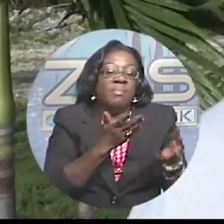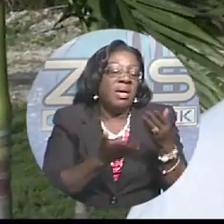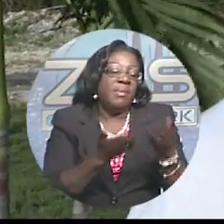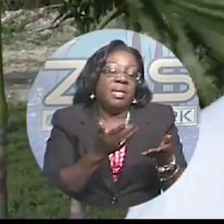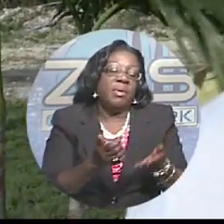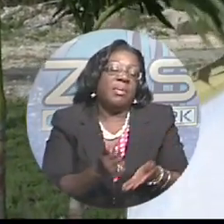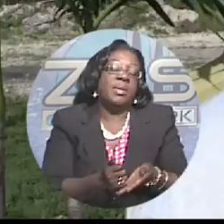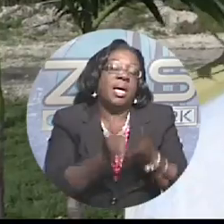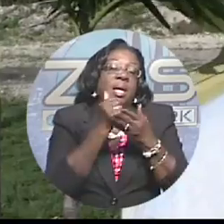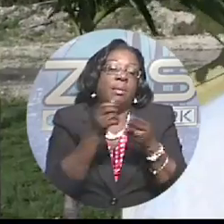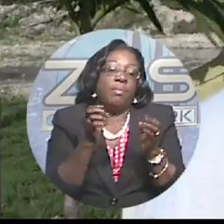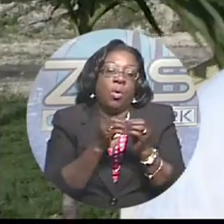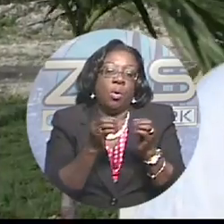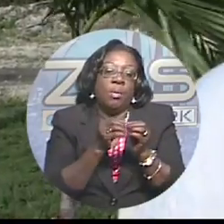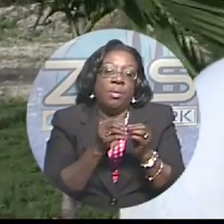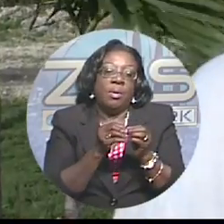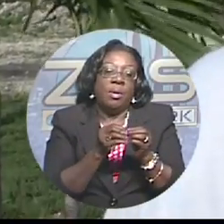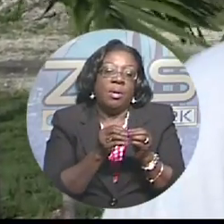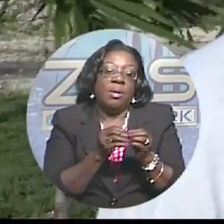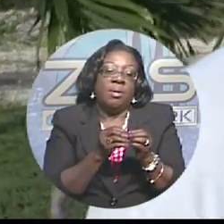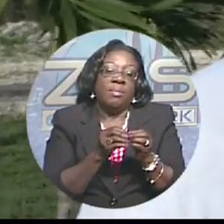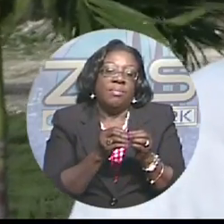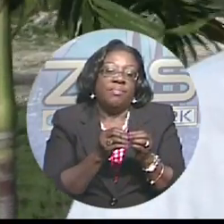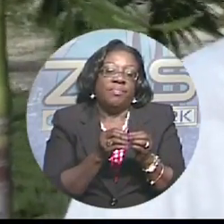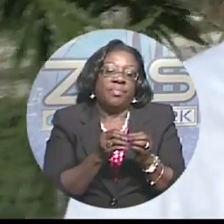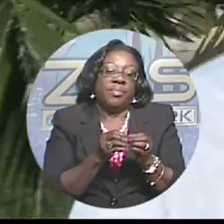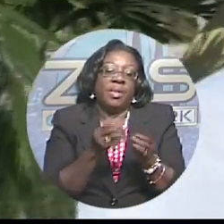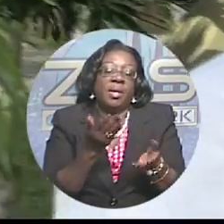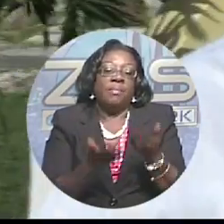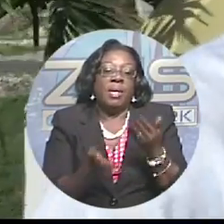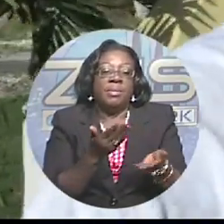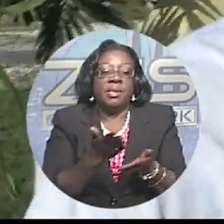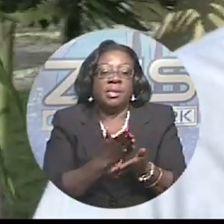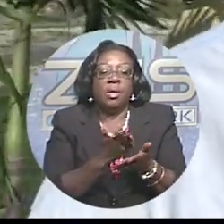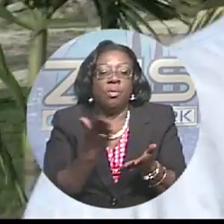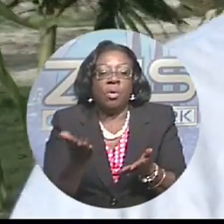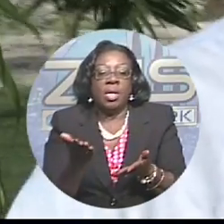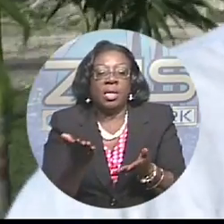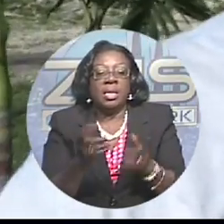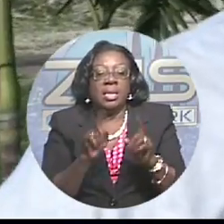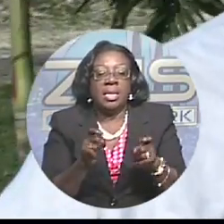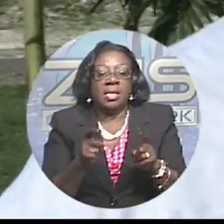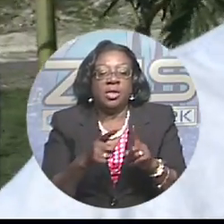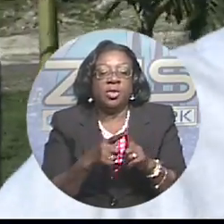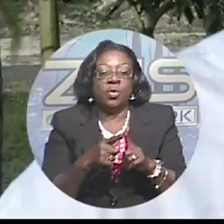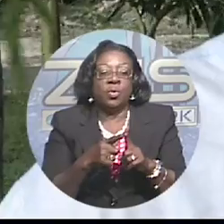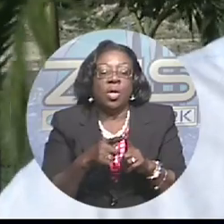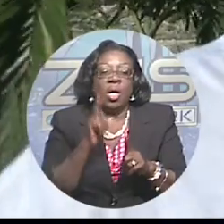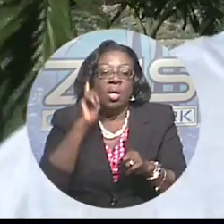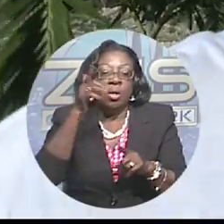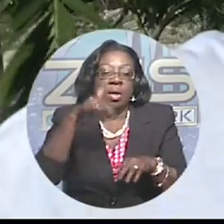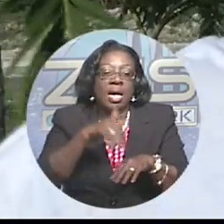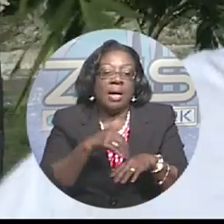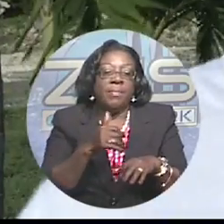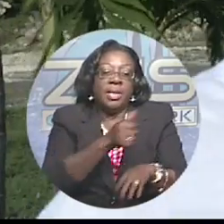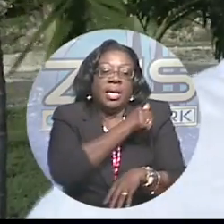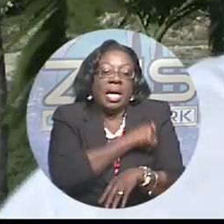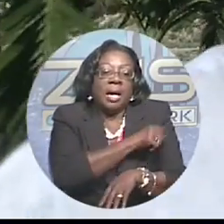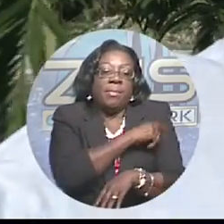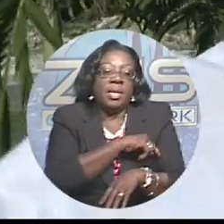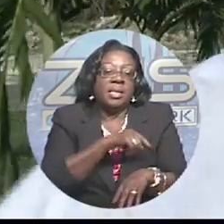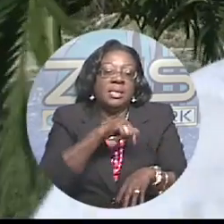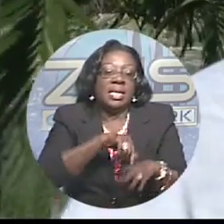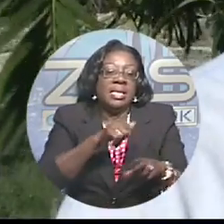to assist more. And maybe somebody in authority needs to look at putting an ambulance maybe